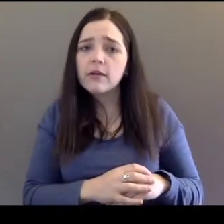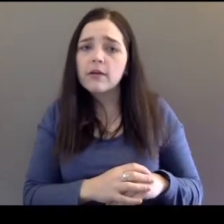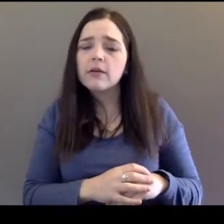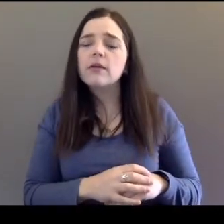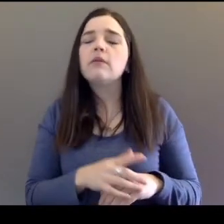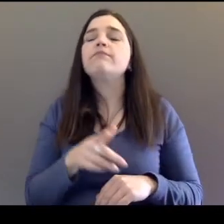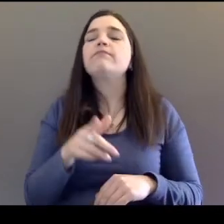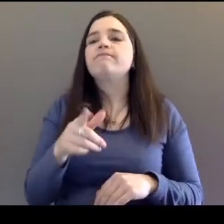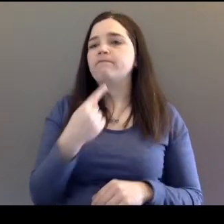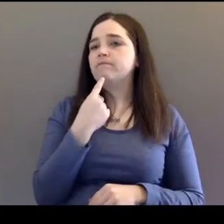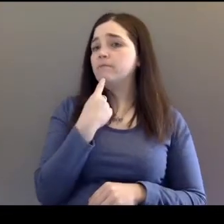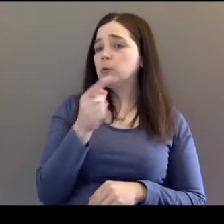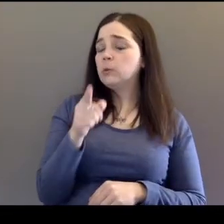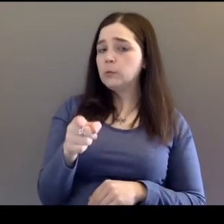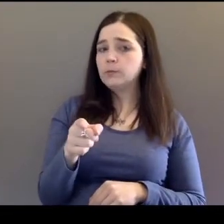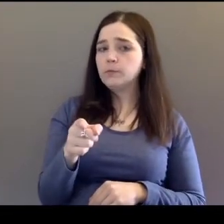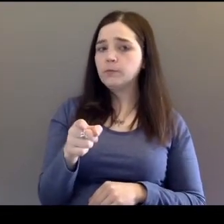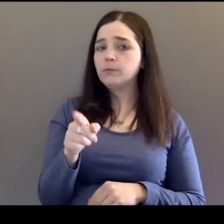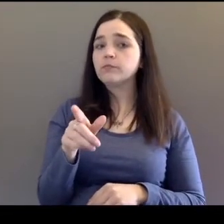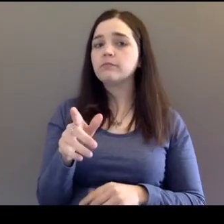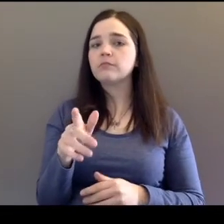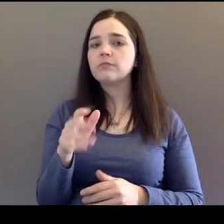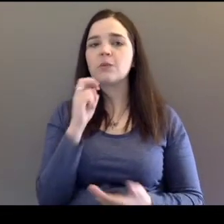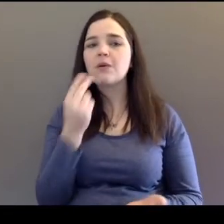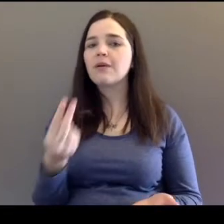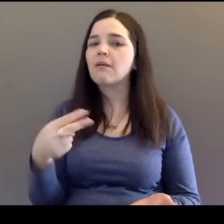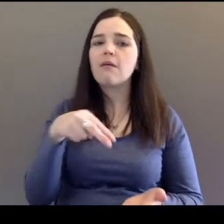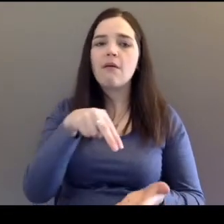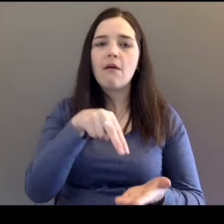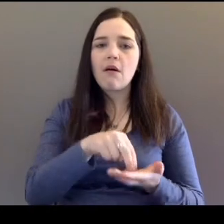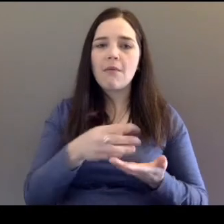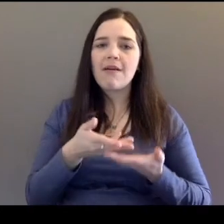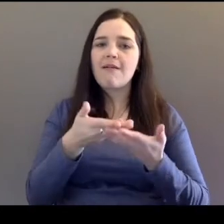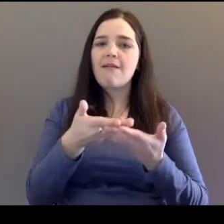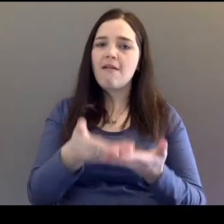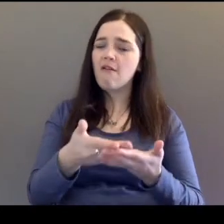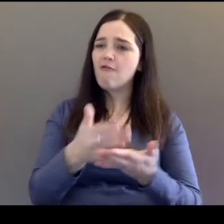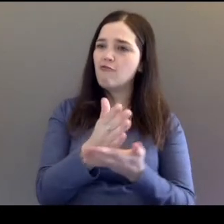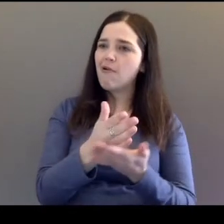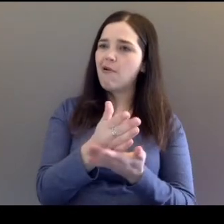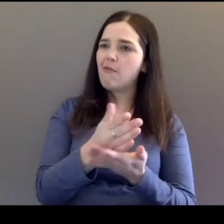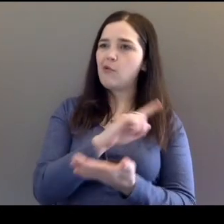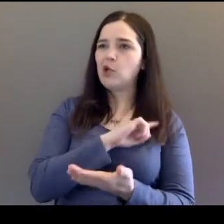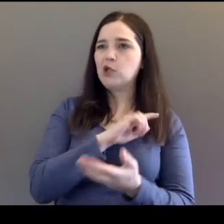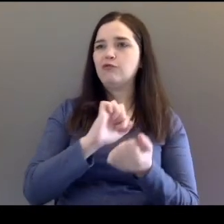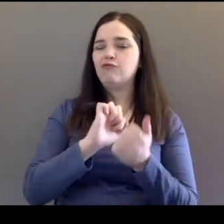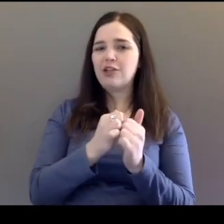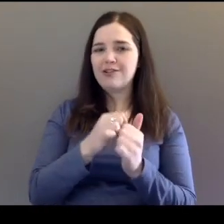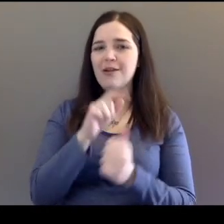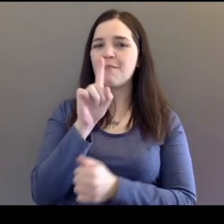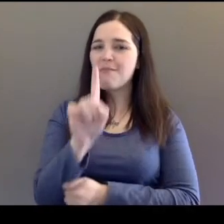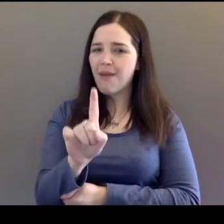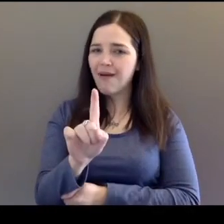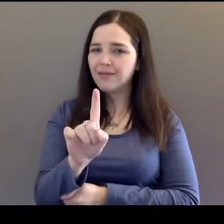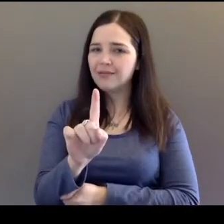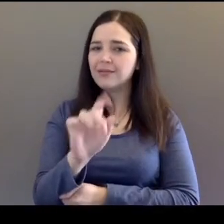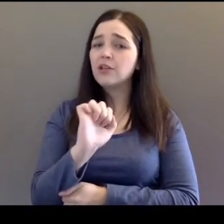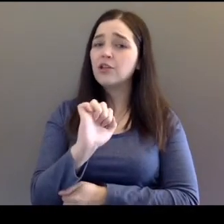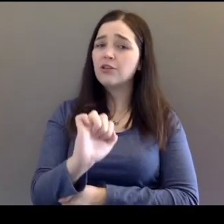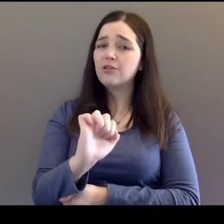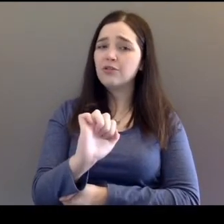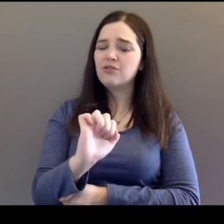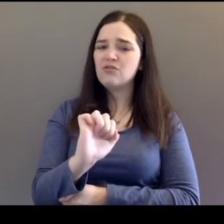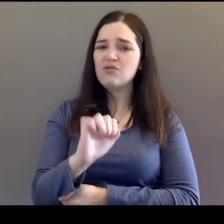I tell you, even though he will not get up and give you the bread because of your friendship, yet because of your